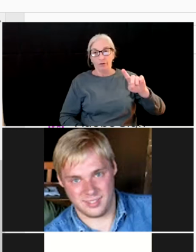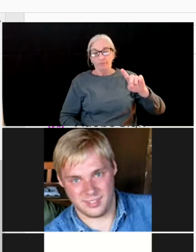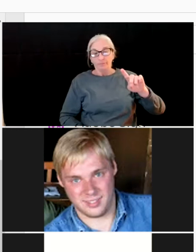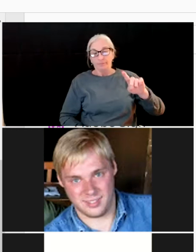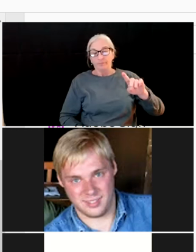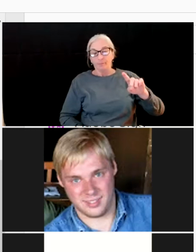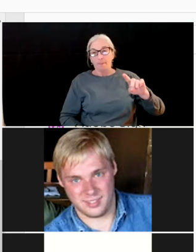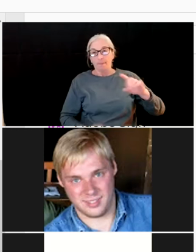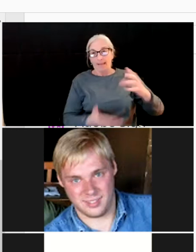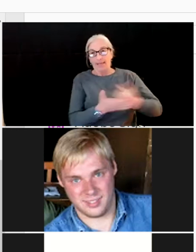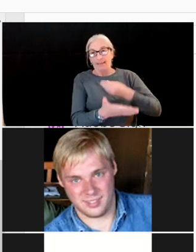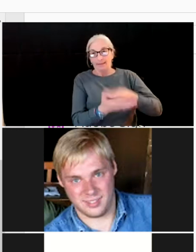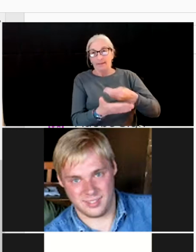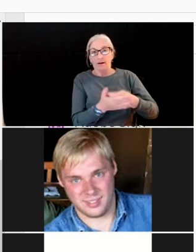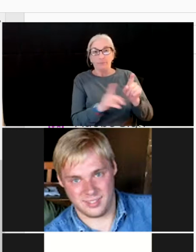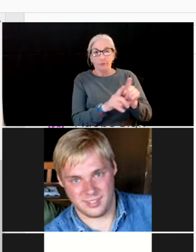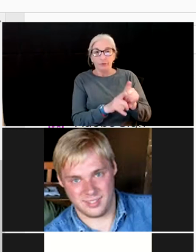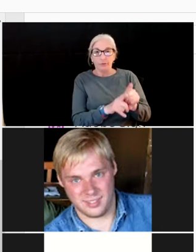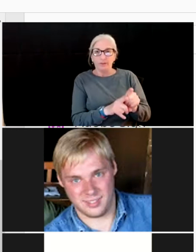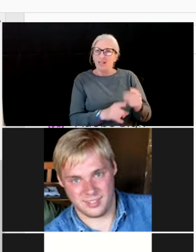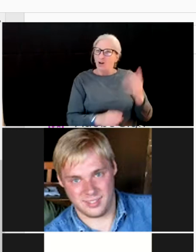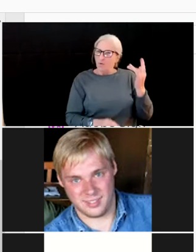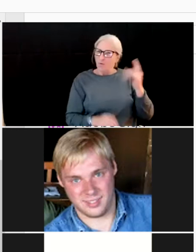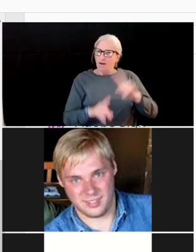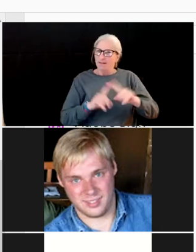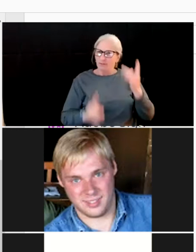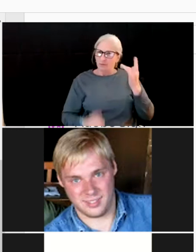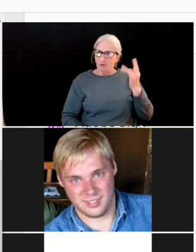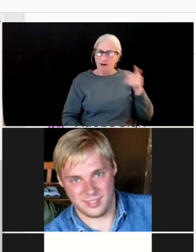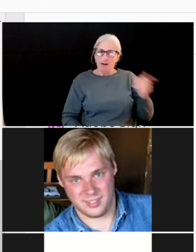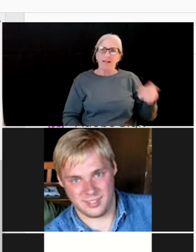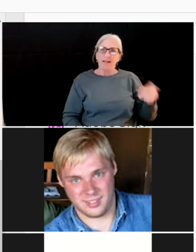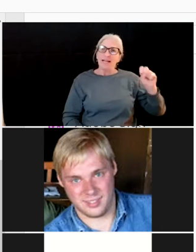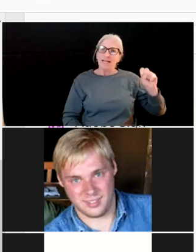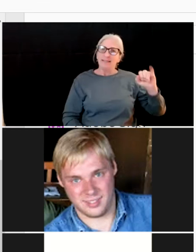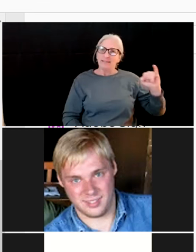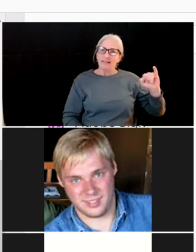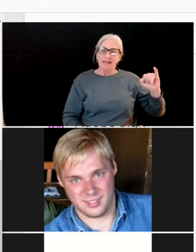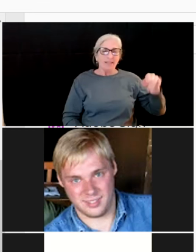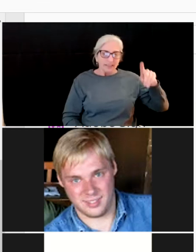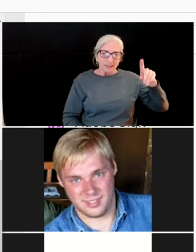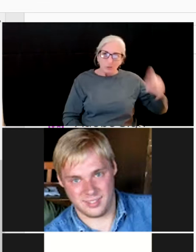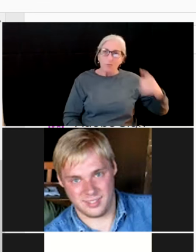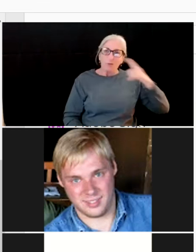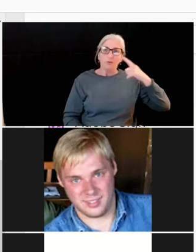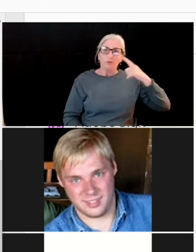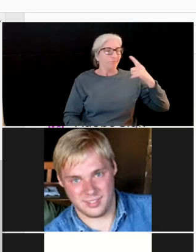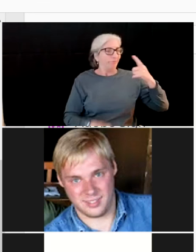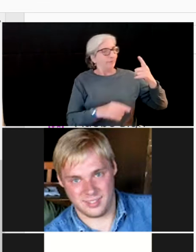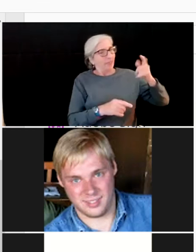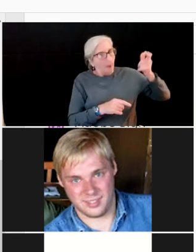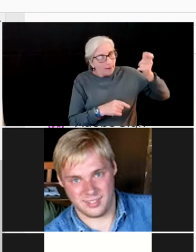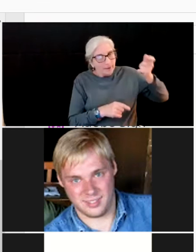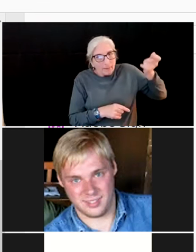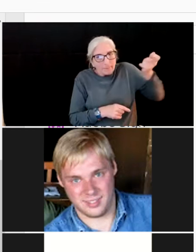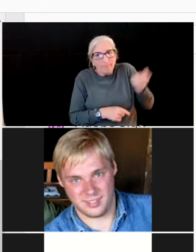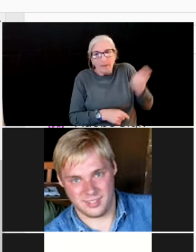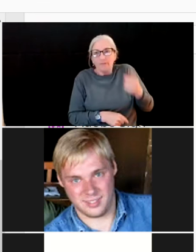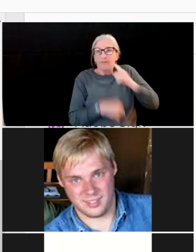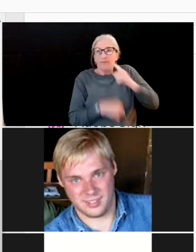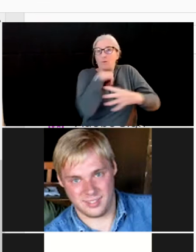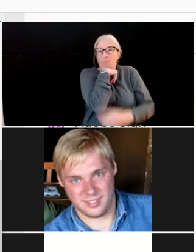know, for lack of a better word, poor. It's meant to pay for food and shelter and as a last resort. So when a